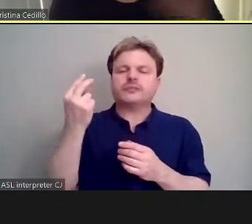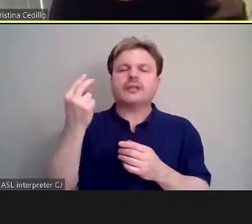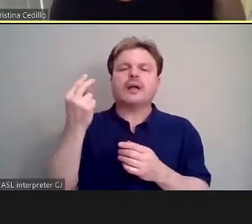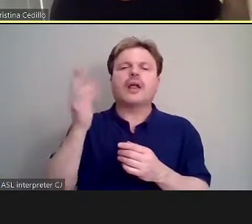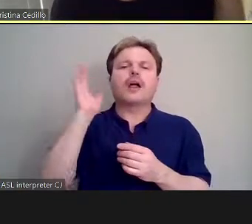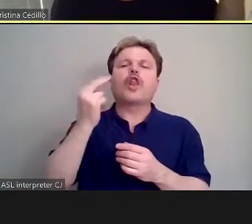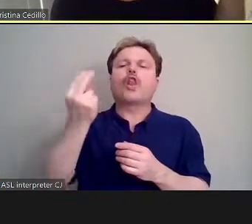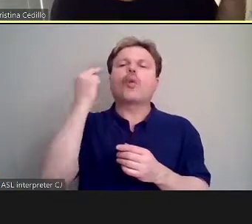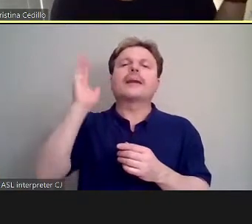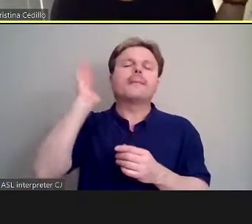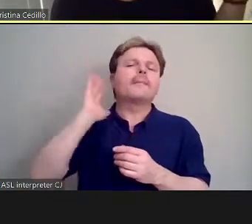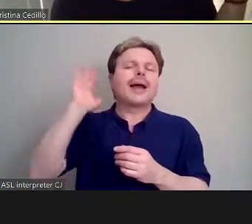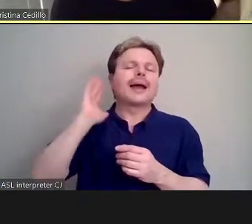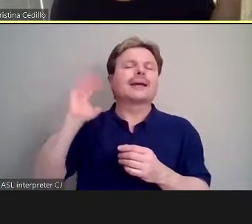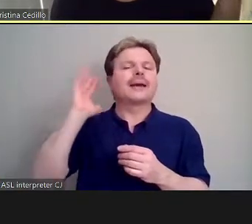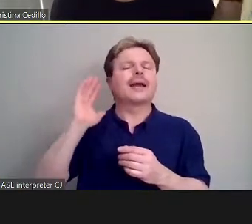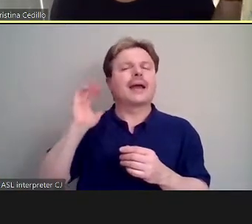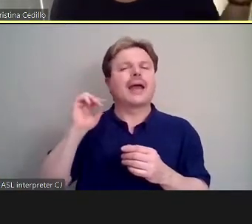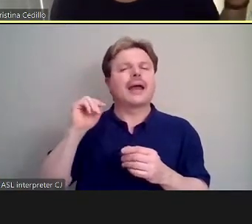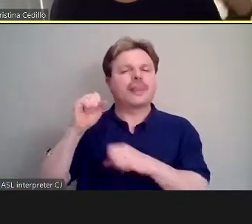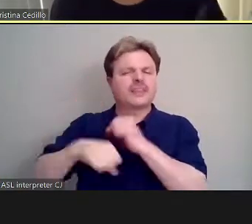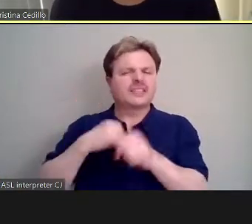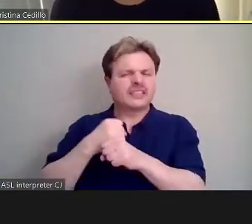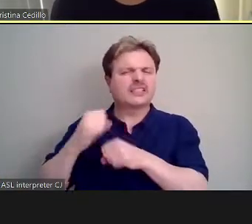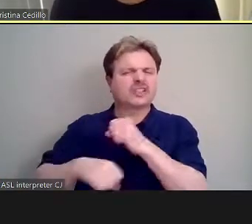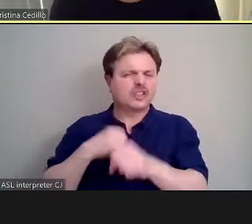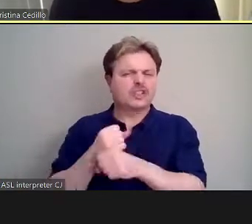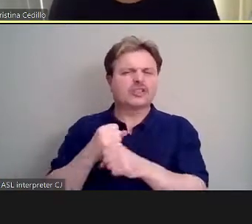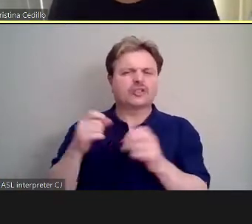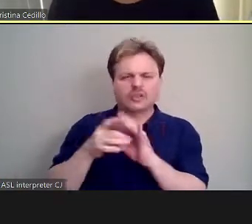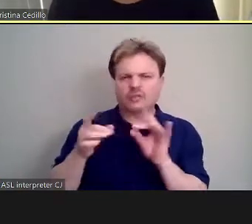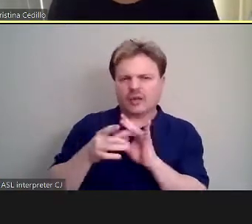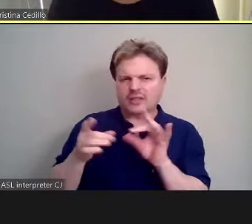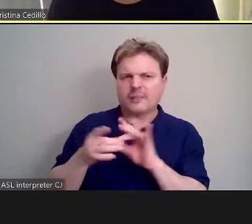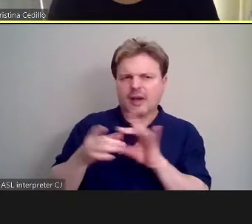at all the years that she's been talking about intersectionality.